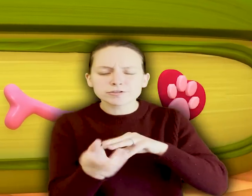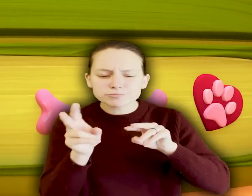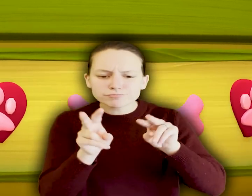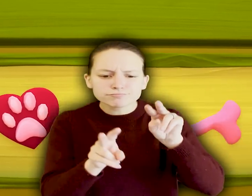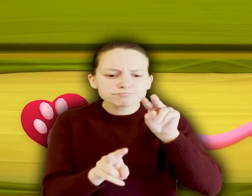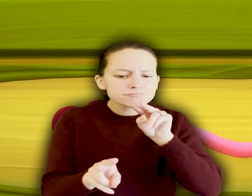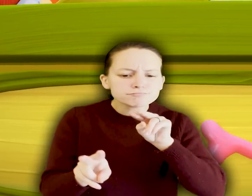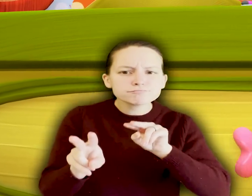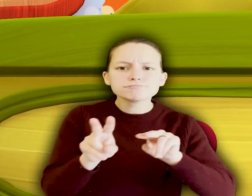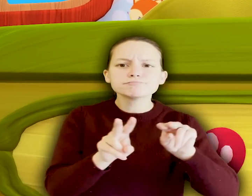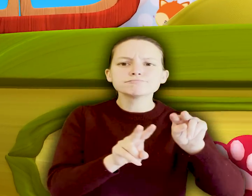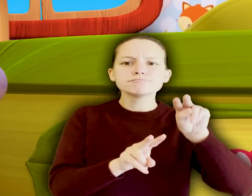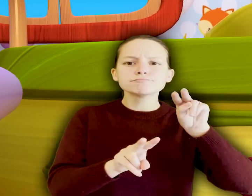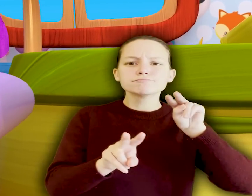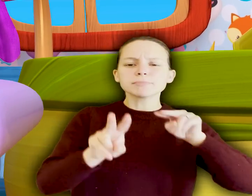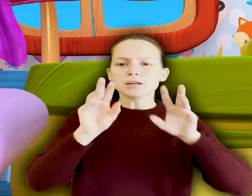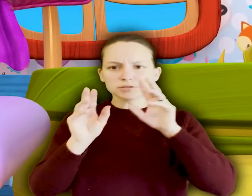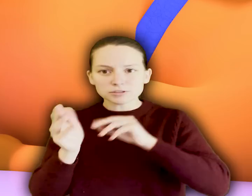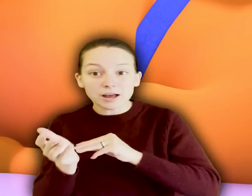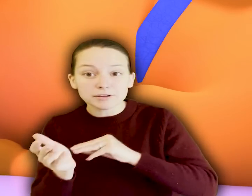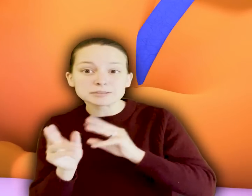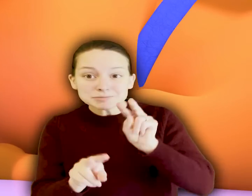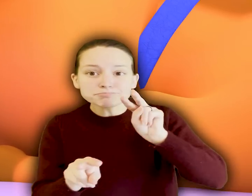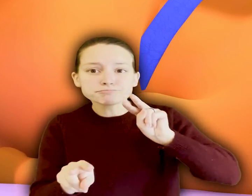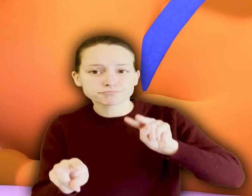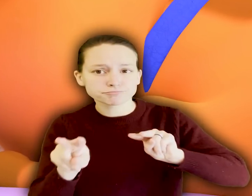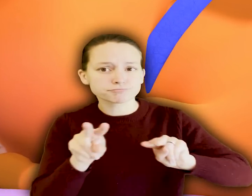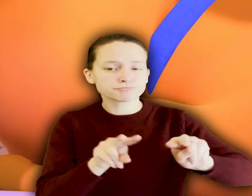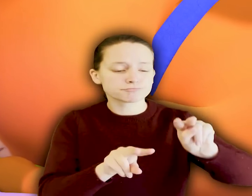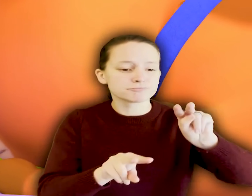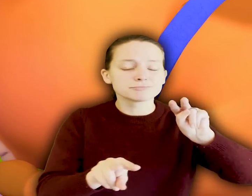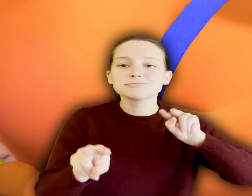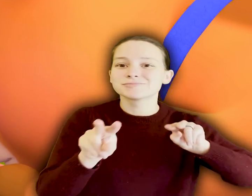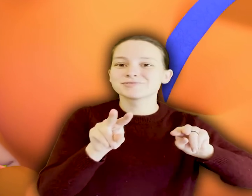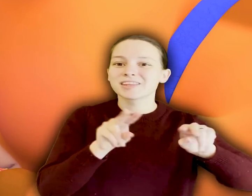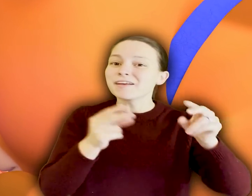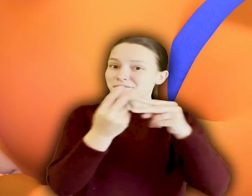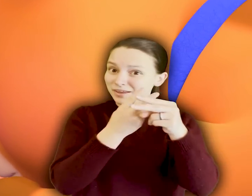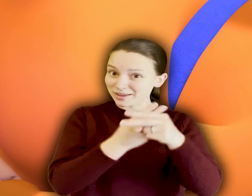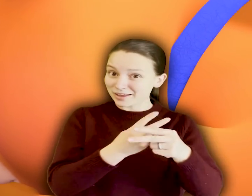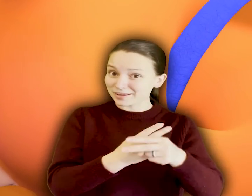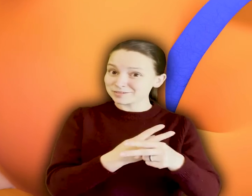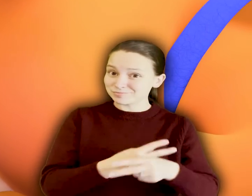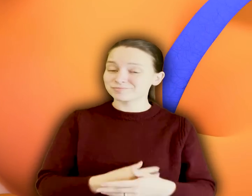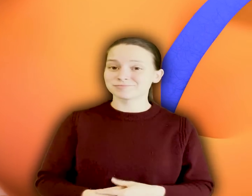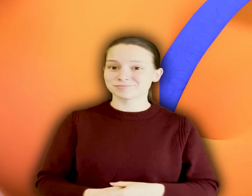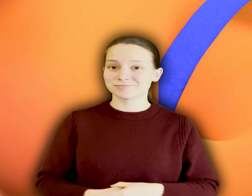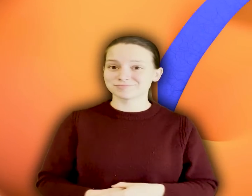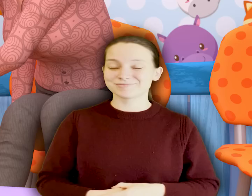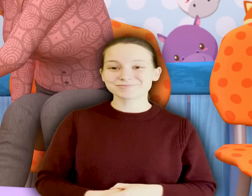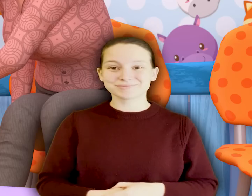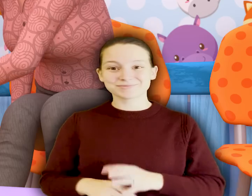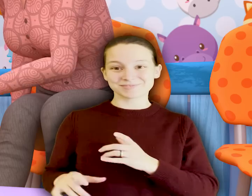is checking Bingo the doctor is checking Bingo the doctor is checking Bingo to help Bingo